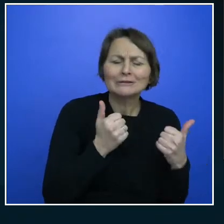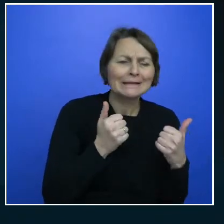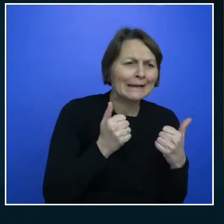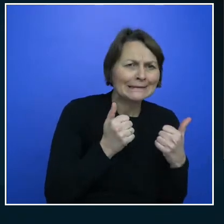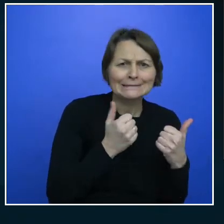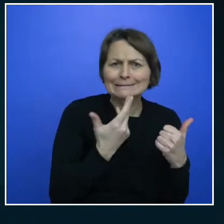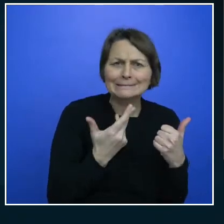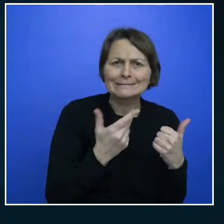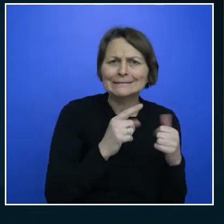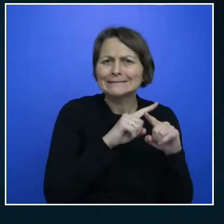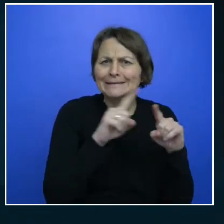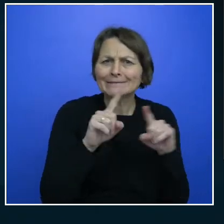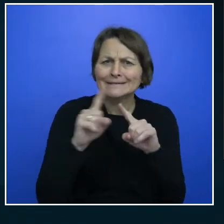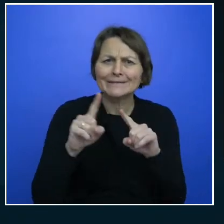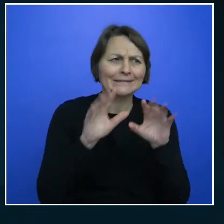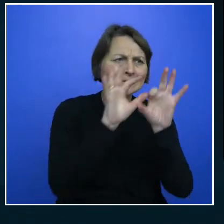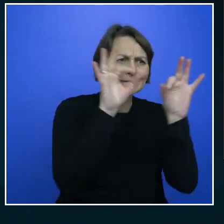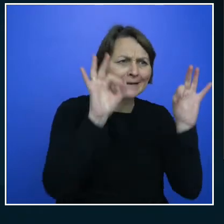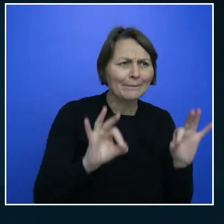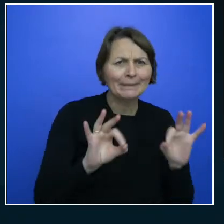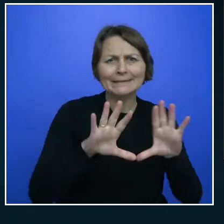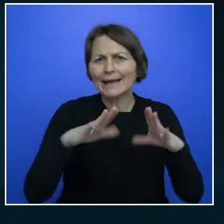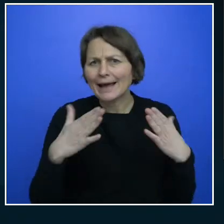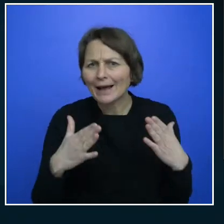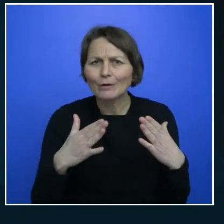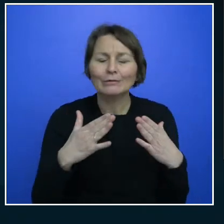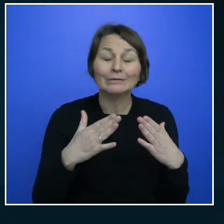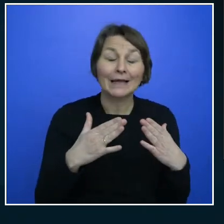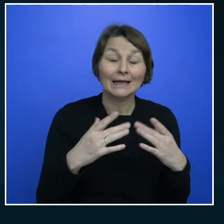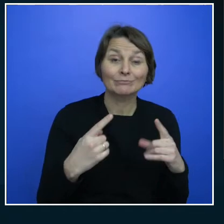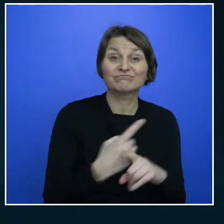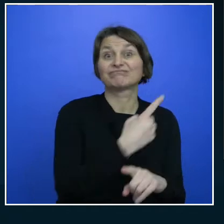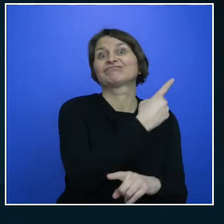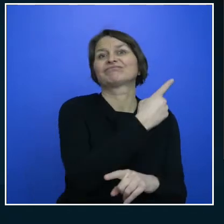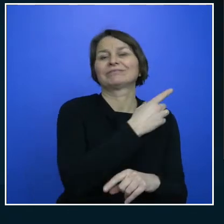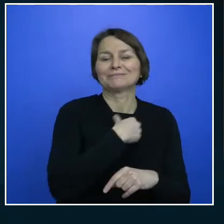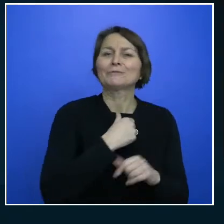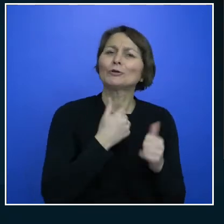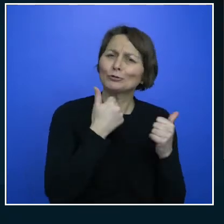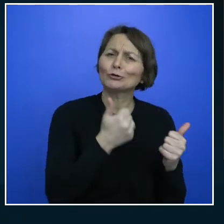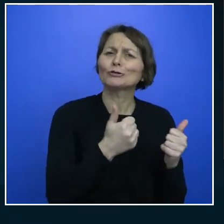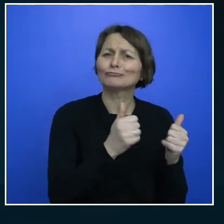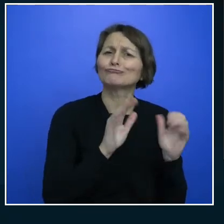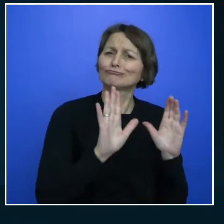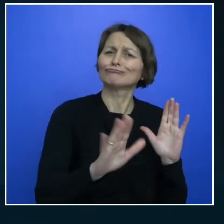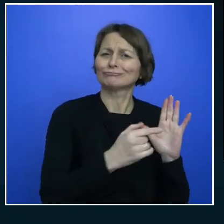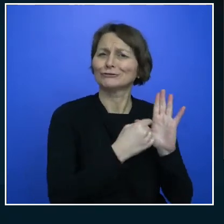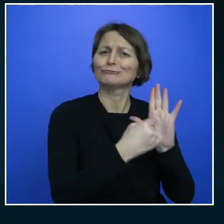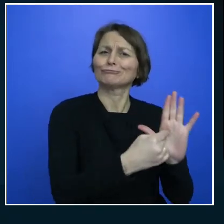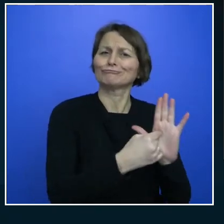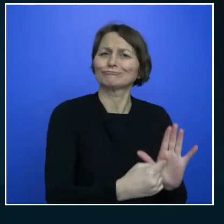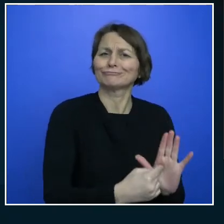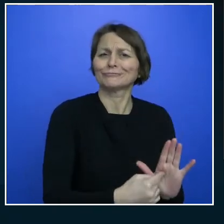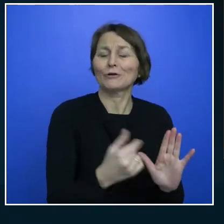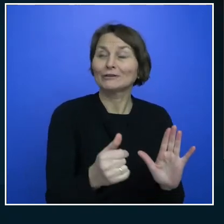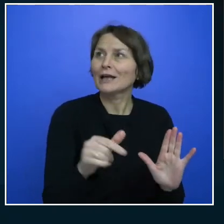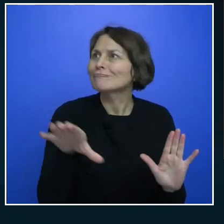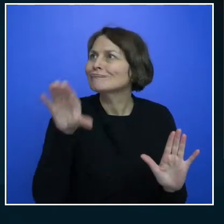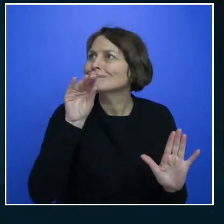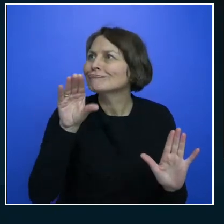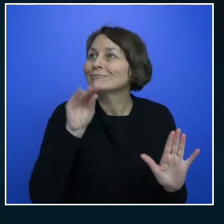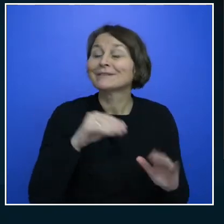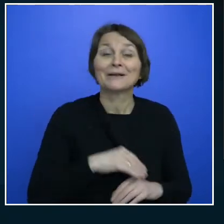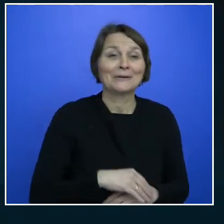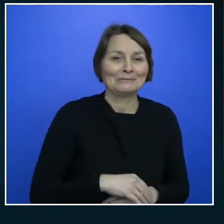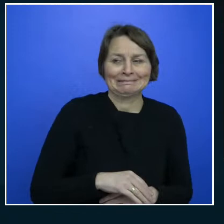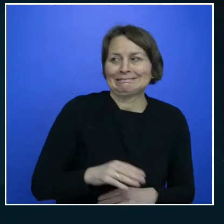templates and debugging that. So it's I like that you actually kept that in the deck. That's awesome. Yeah, I forgot to mention that